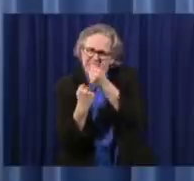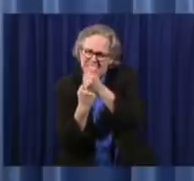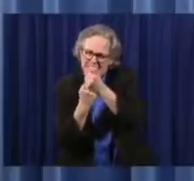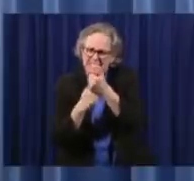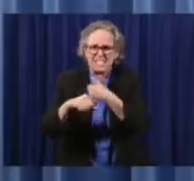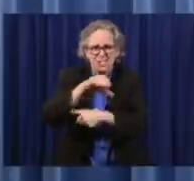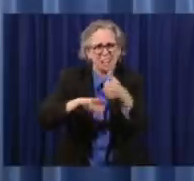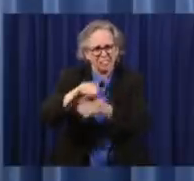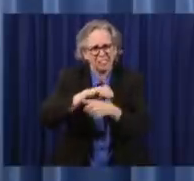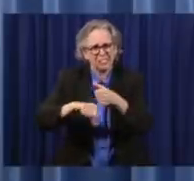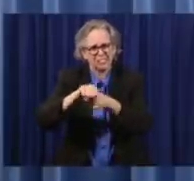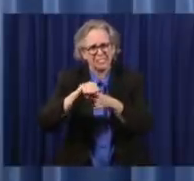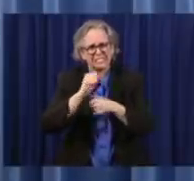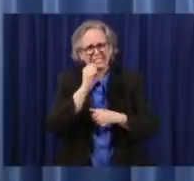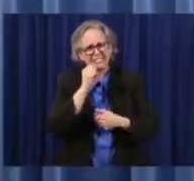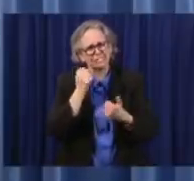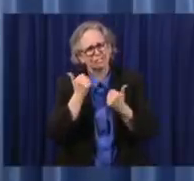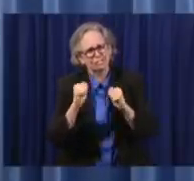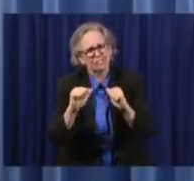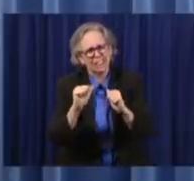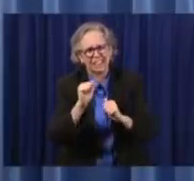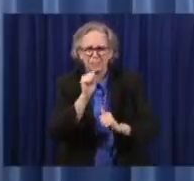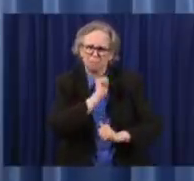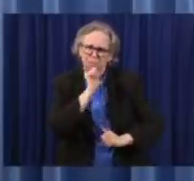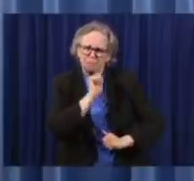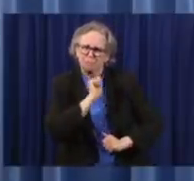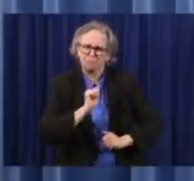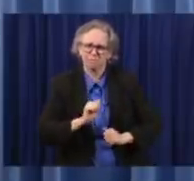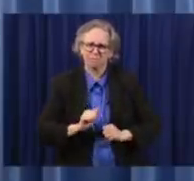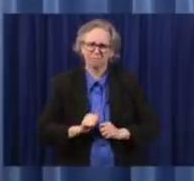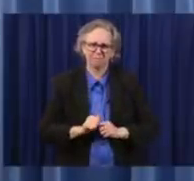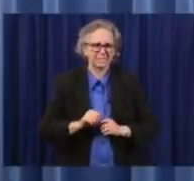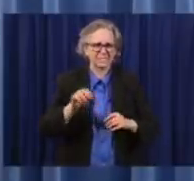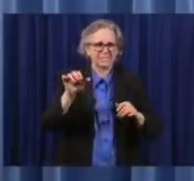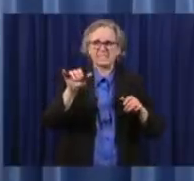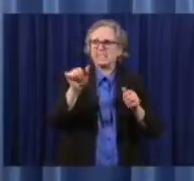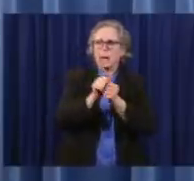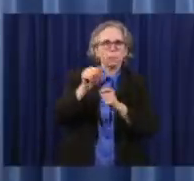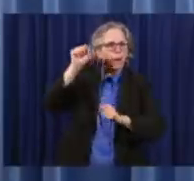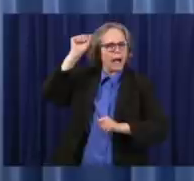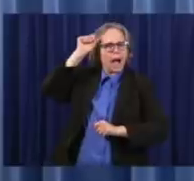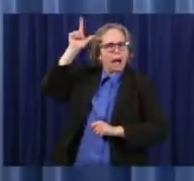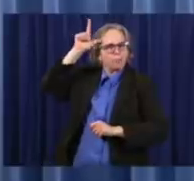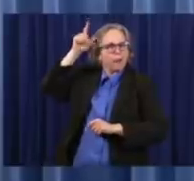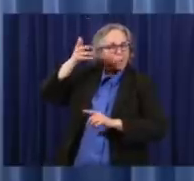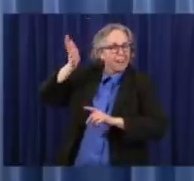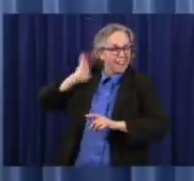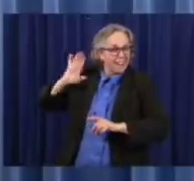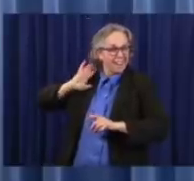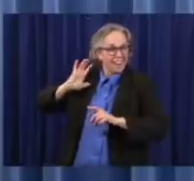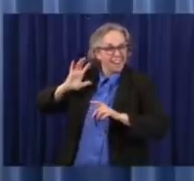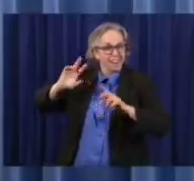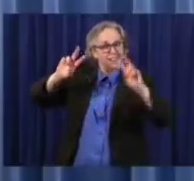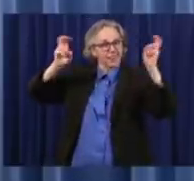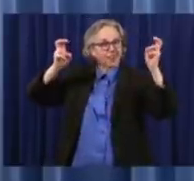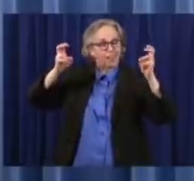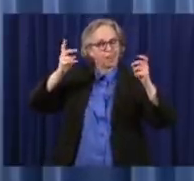We have to do as Abraham Lincoln said, and an oft-quoted